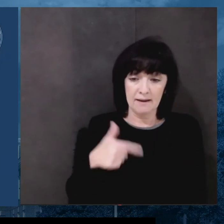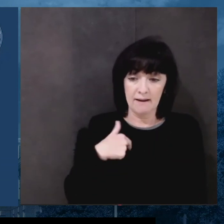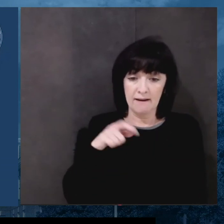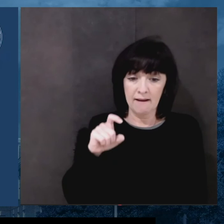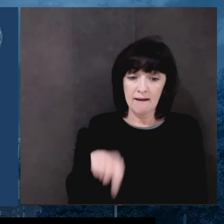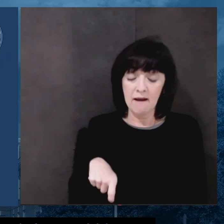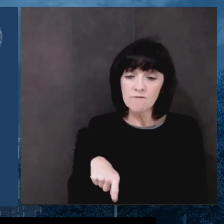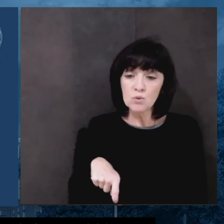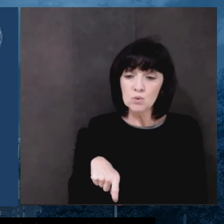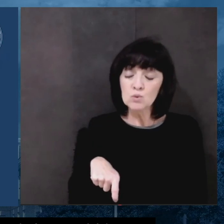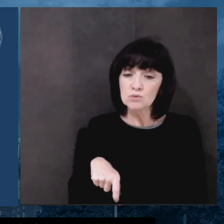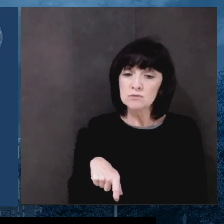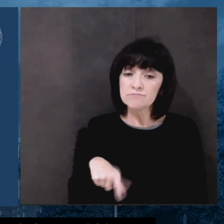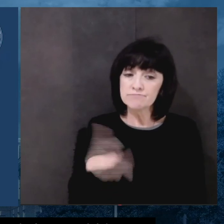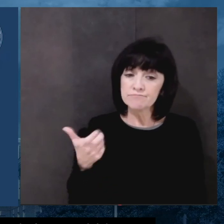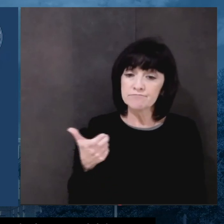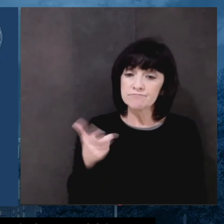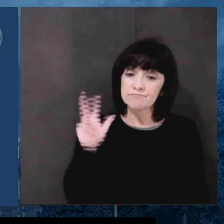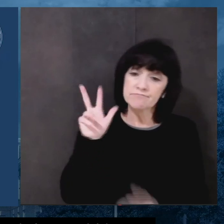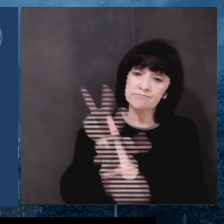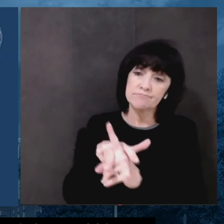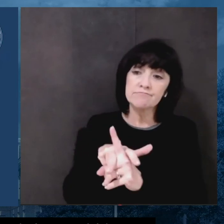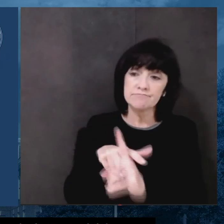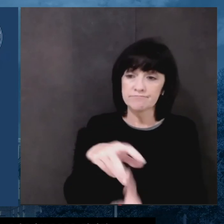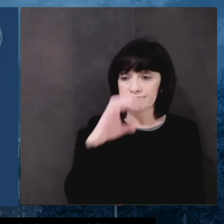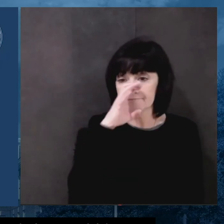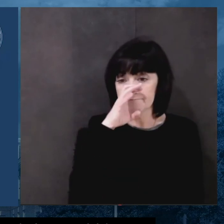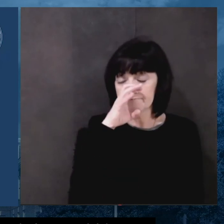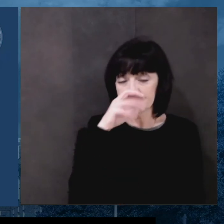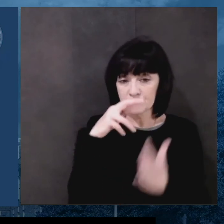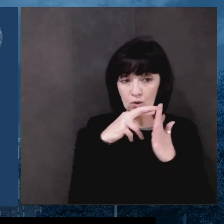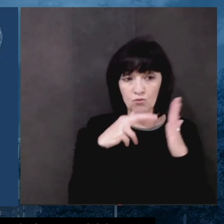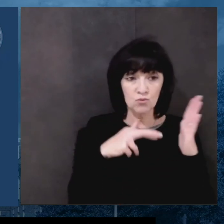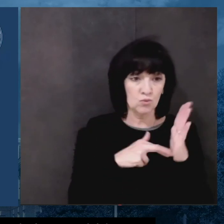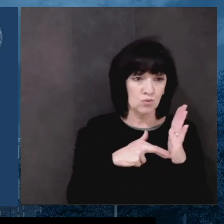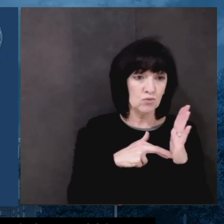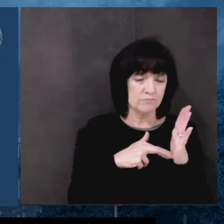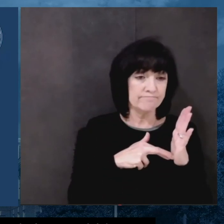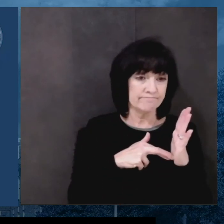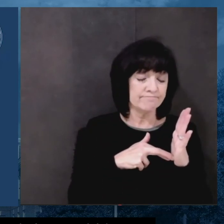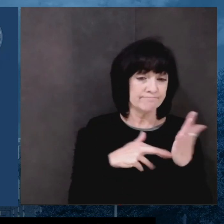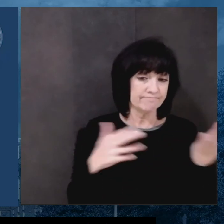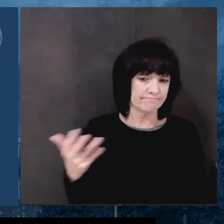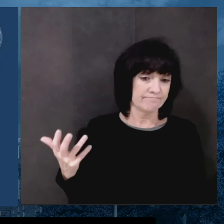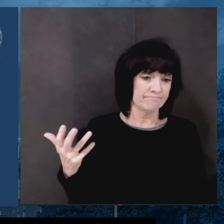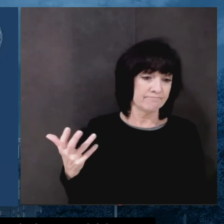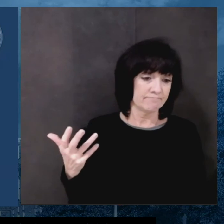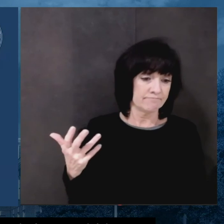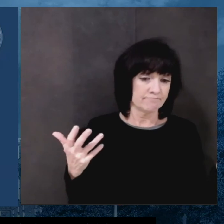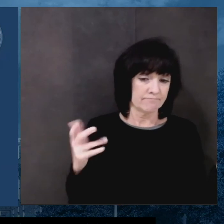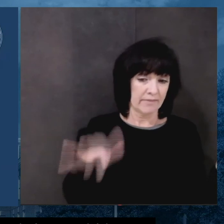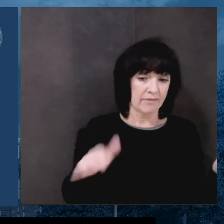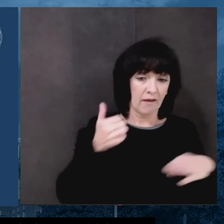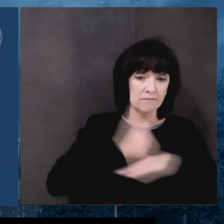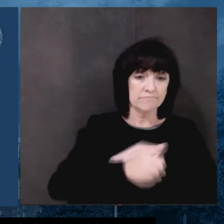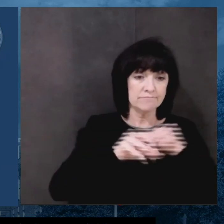to effectuate the reduction in the spread of COVID-19. The reality is we